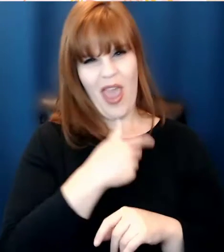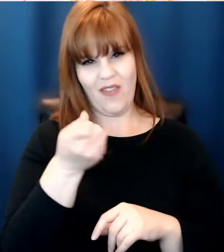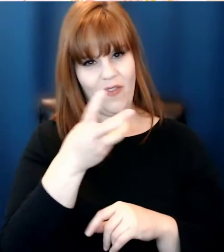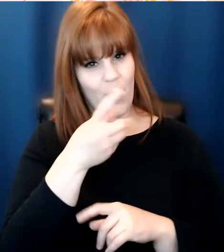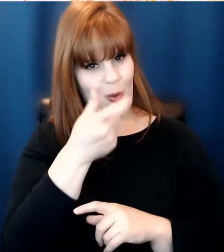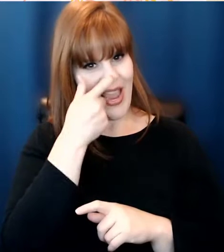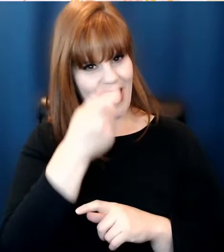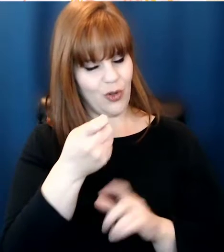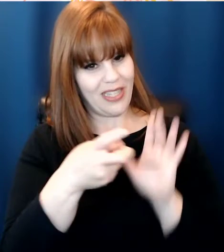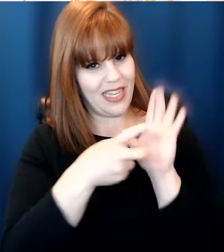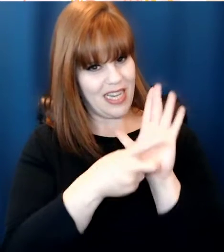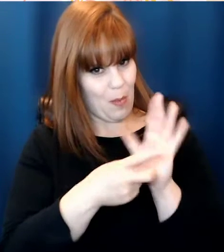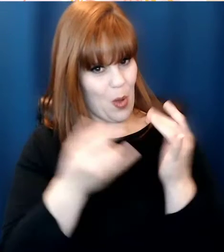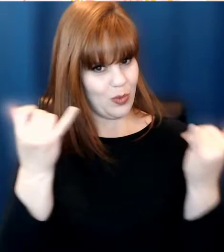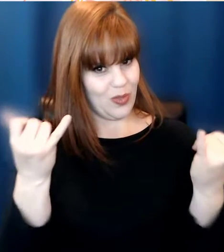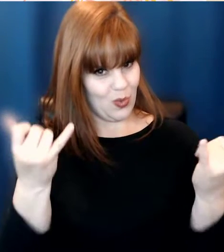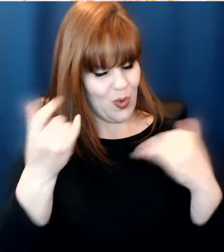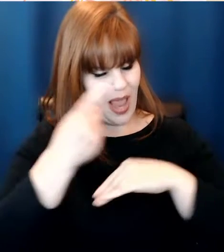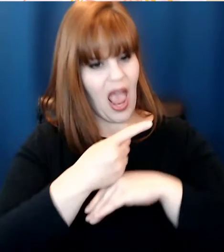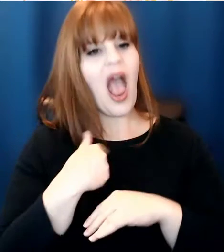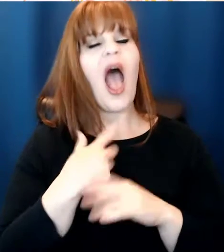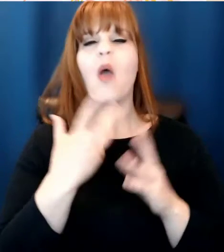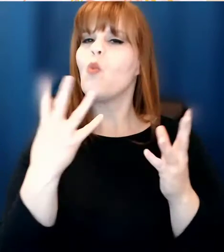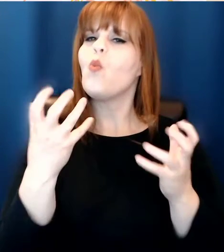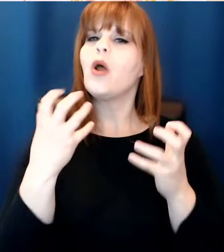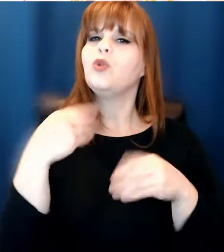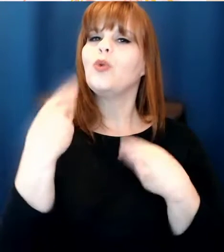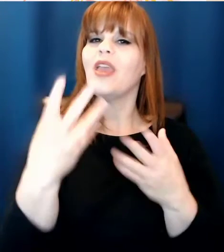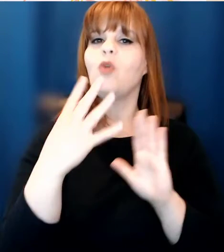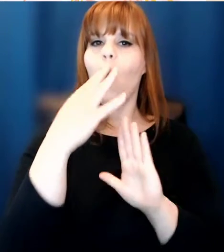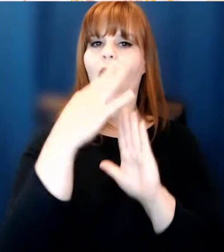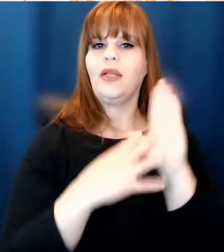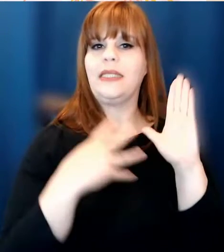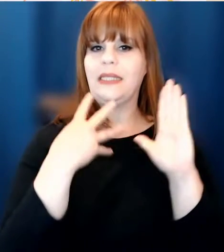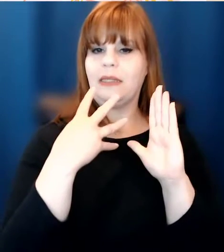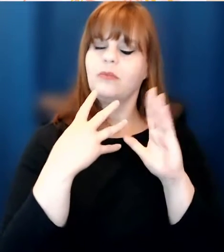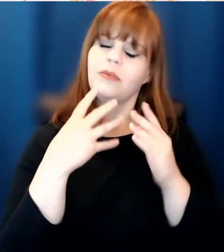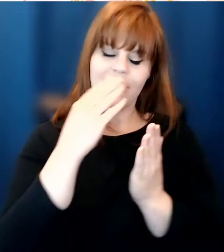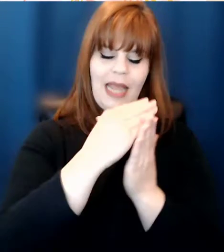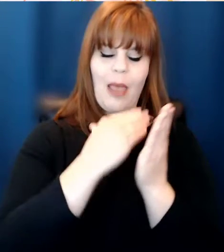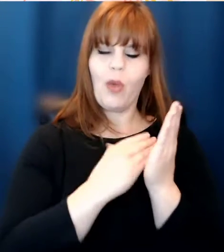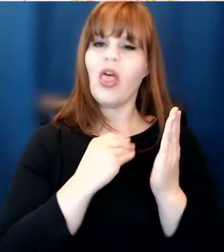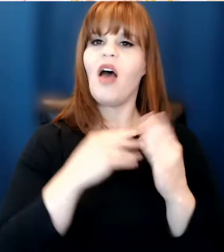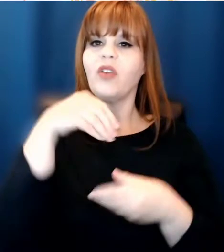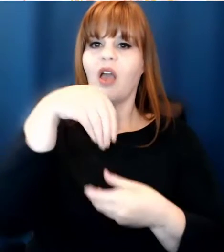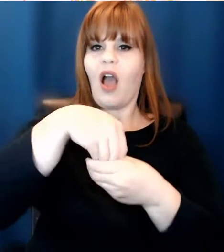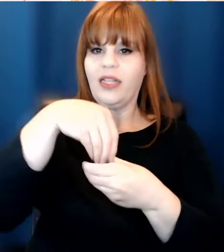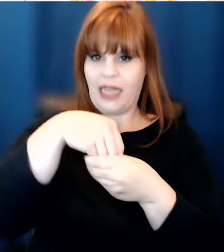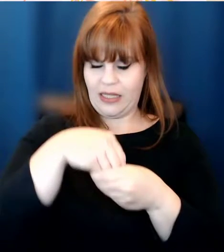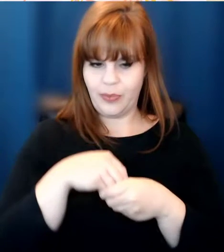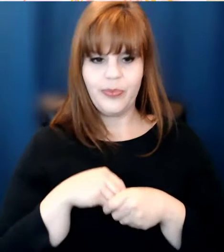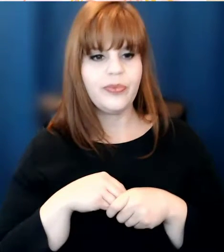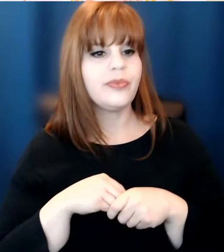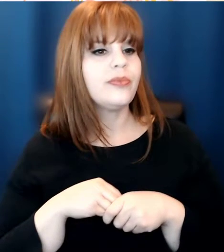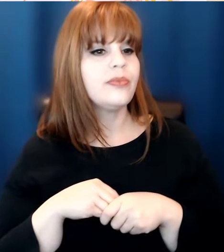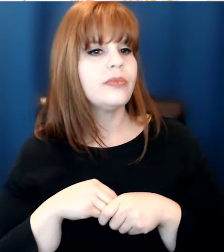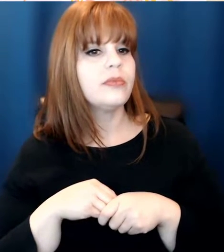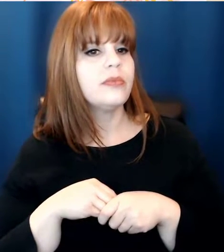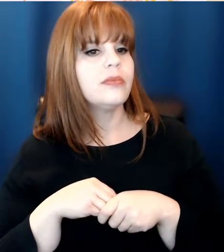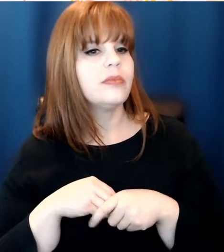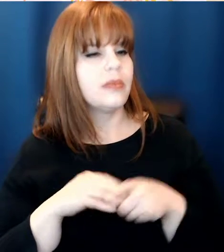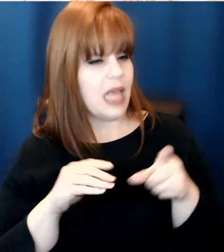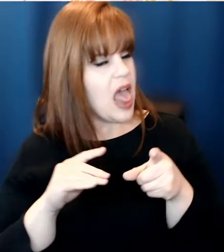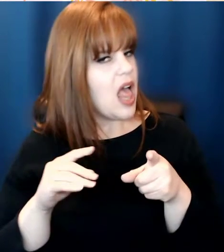I just want to give you kind of a table of contents here. But just to have this thinking in the back of your